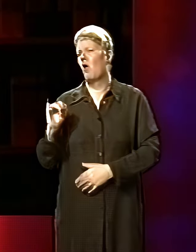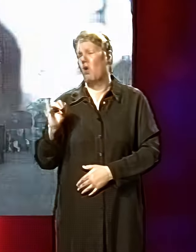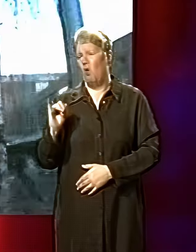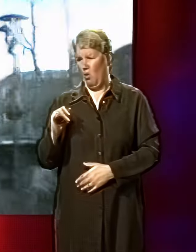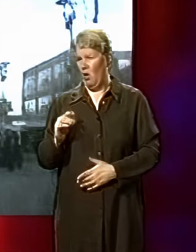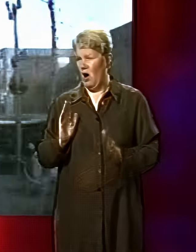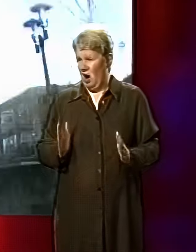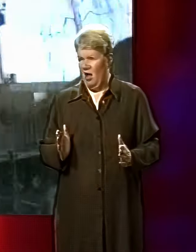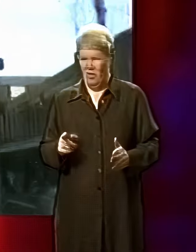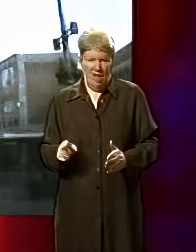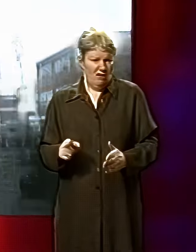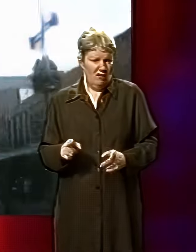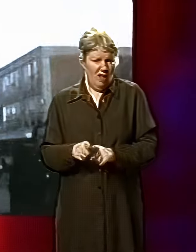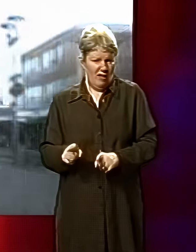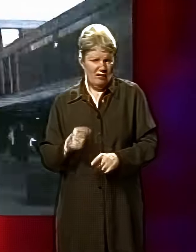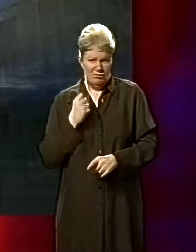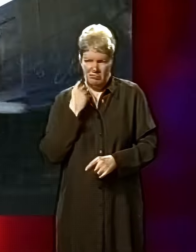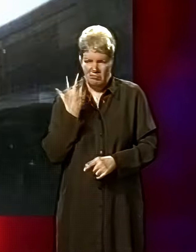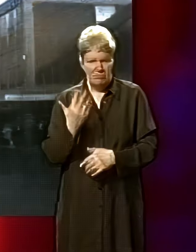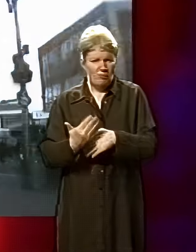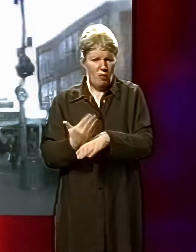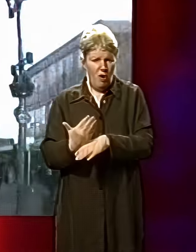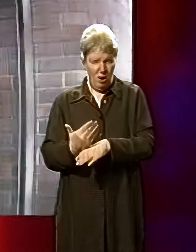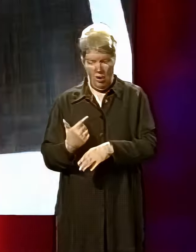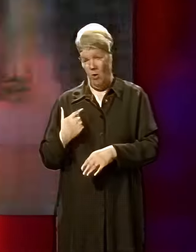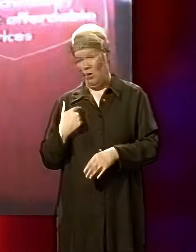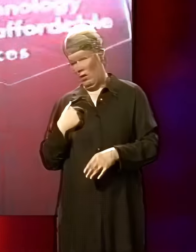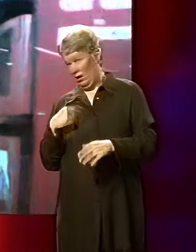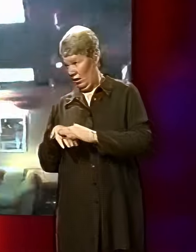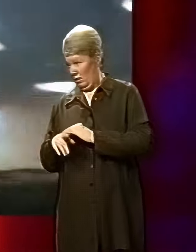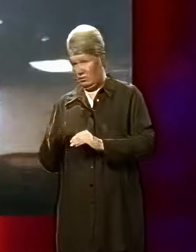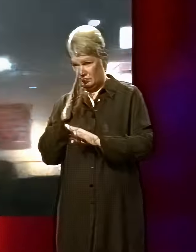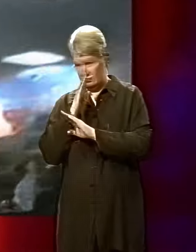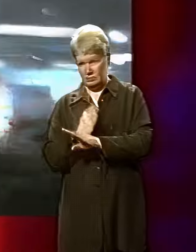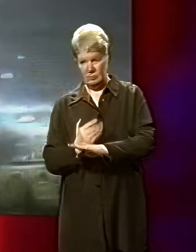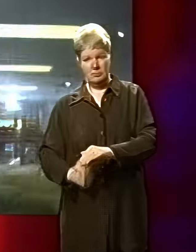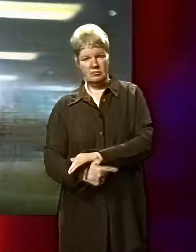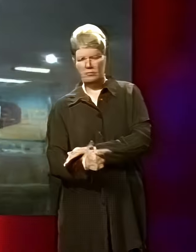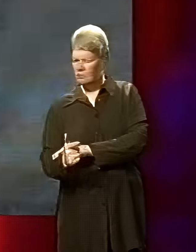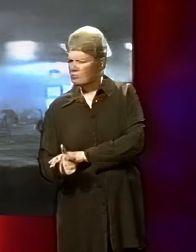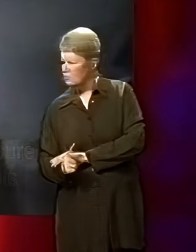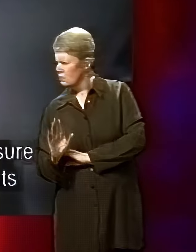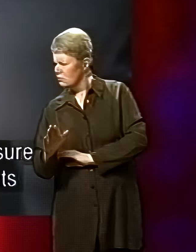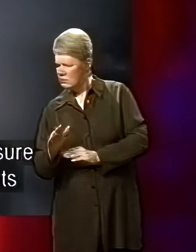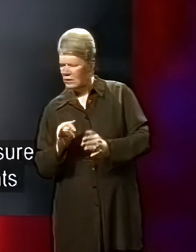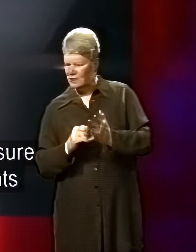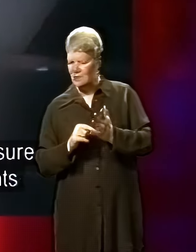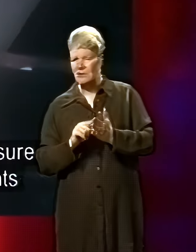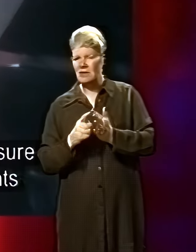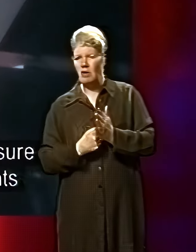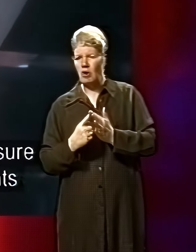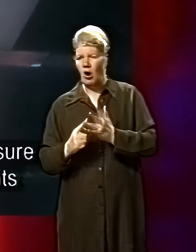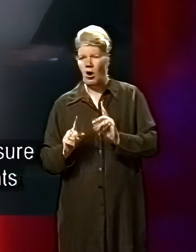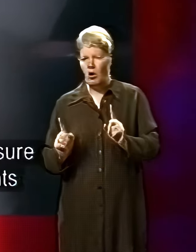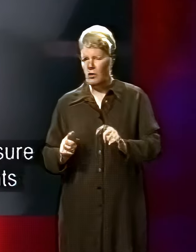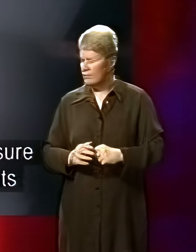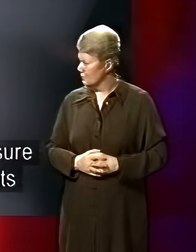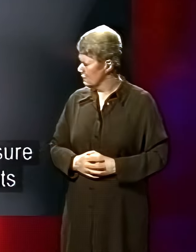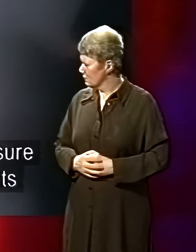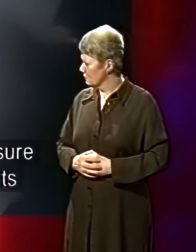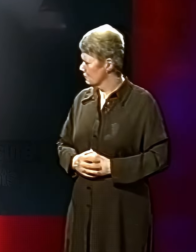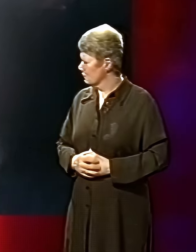many cases. This was hinted at when we visited Brighthouse undercover to inquire about a stereo. What you need to do is make sure that you